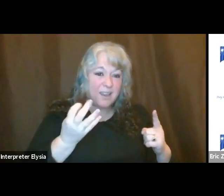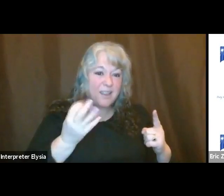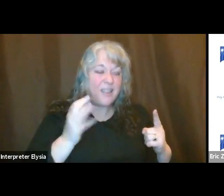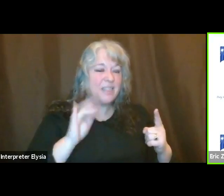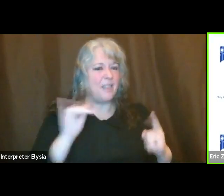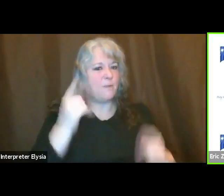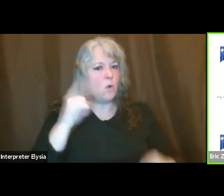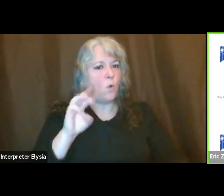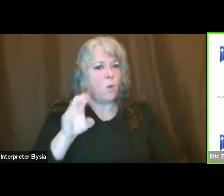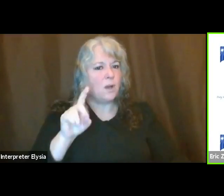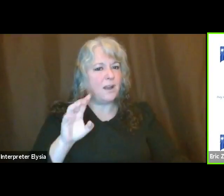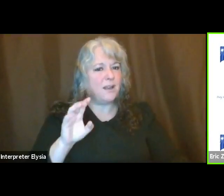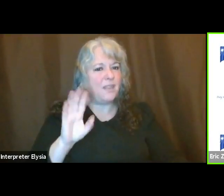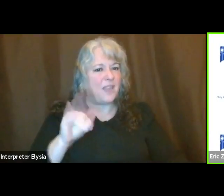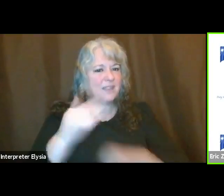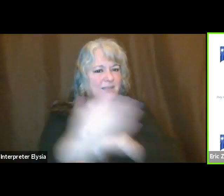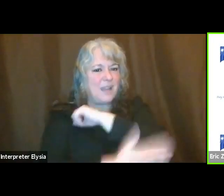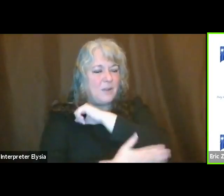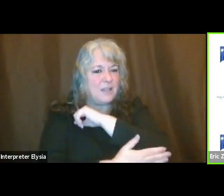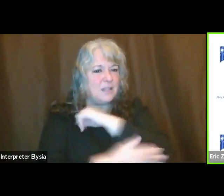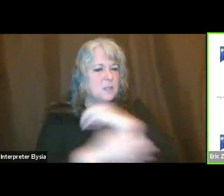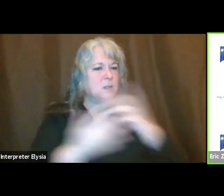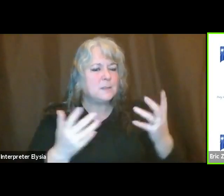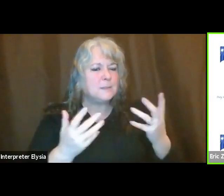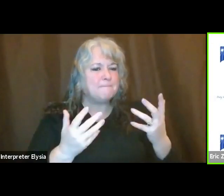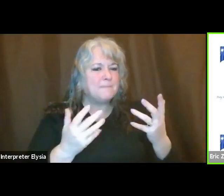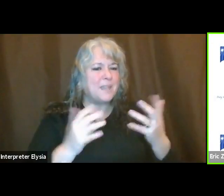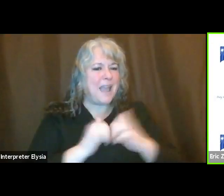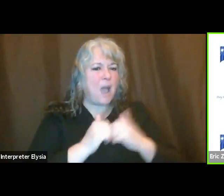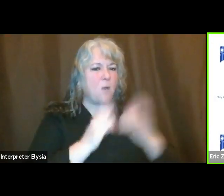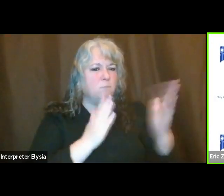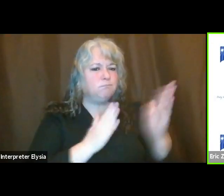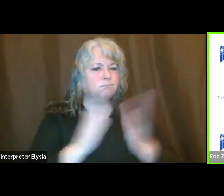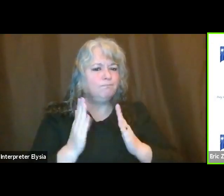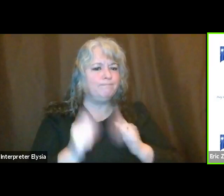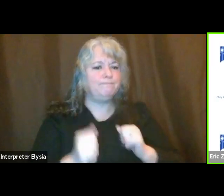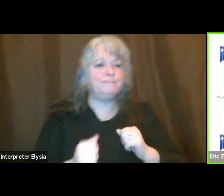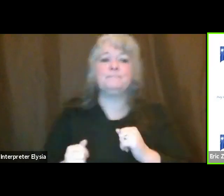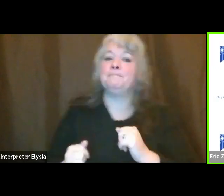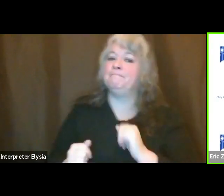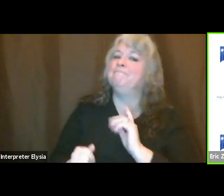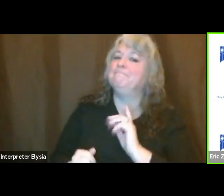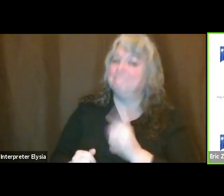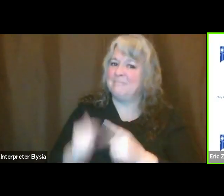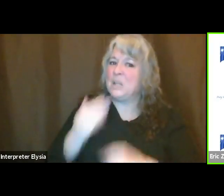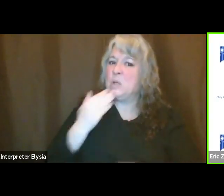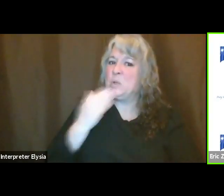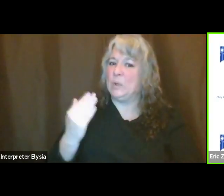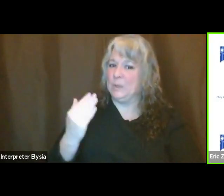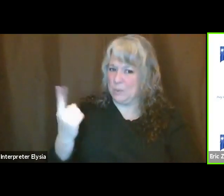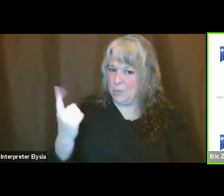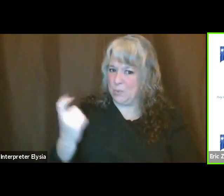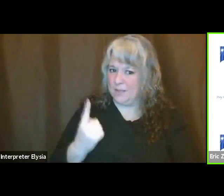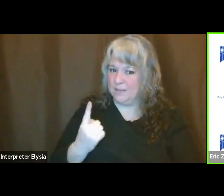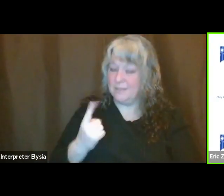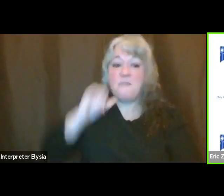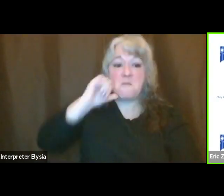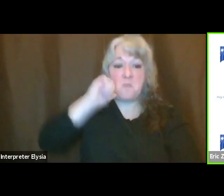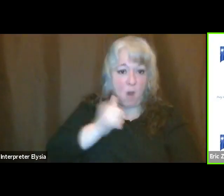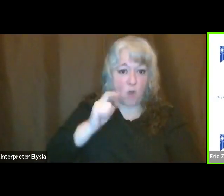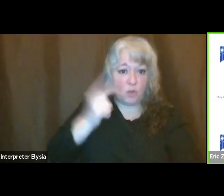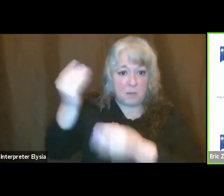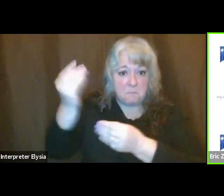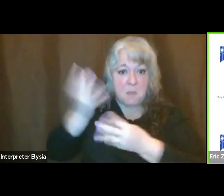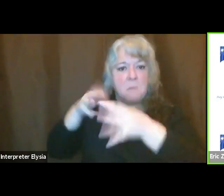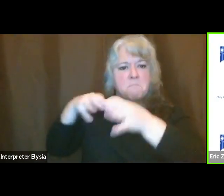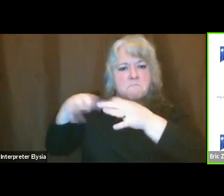like? Well, that's a great question. We're supposed to get information tomorrow about the number of vaccines we're going